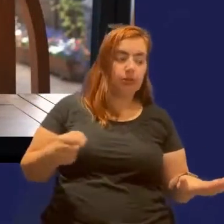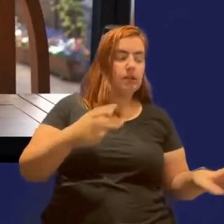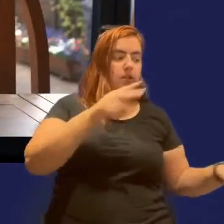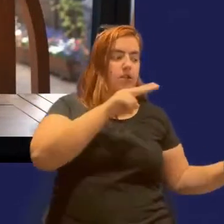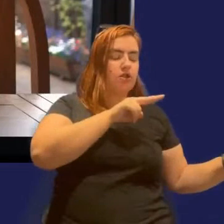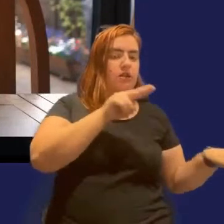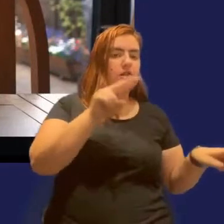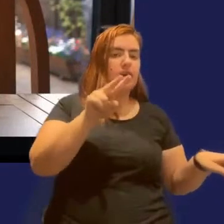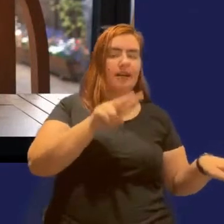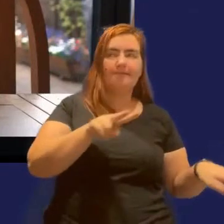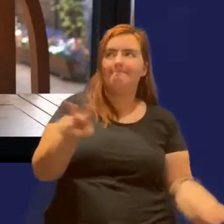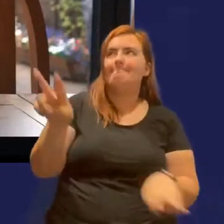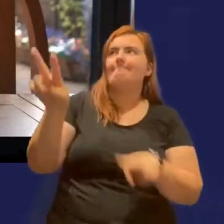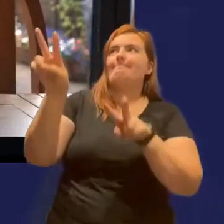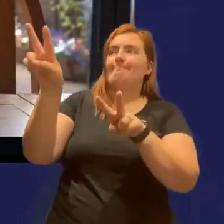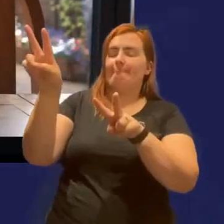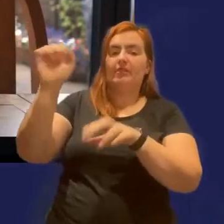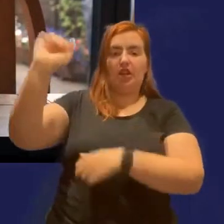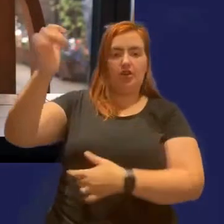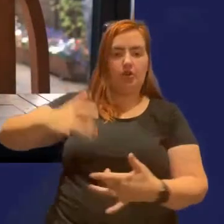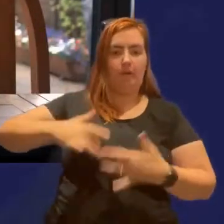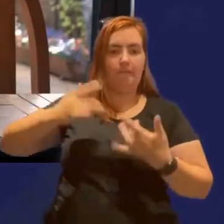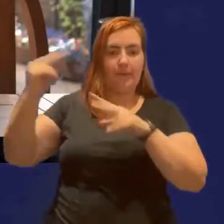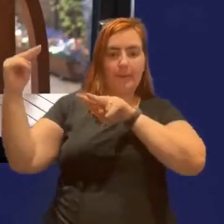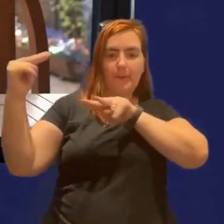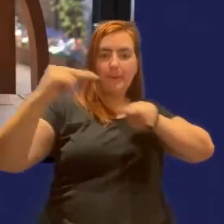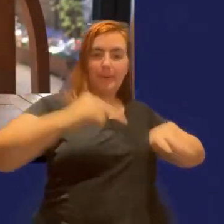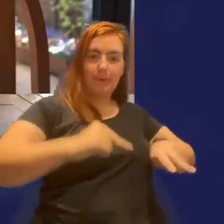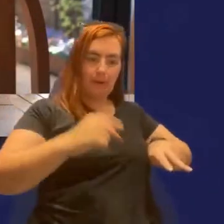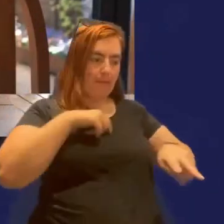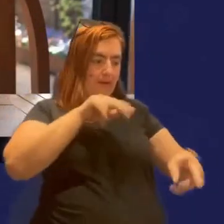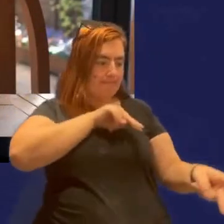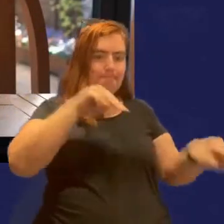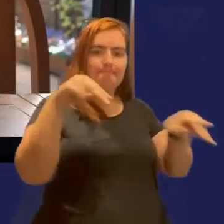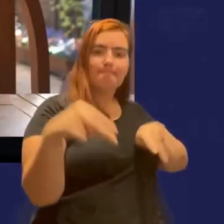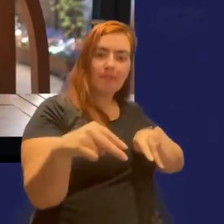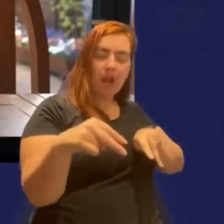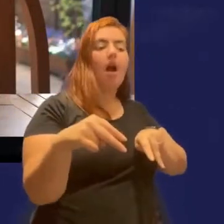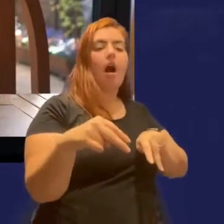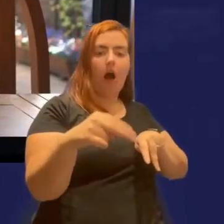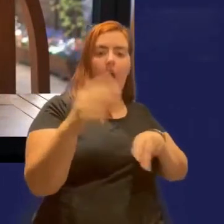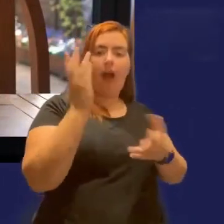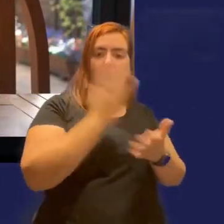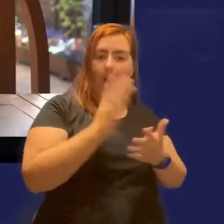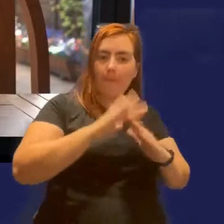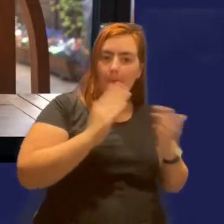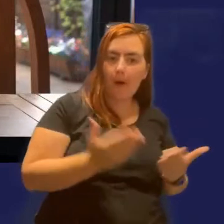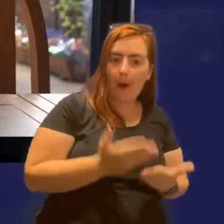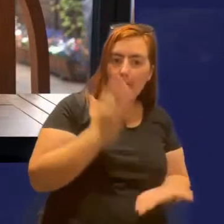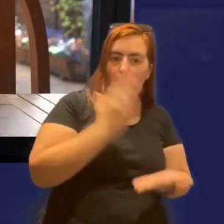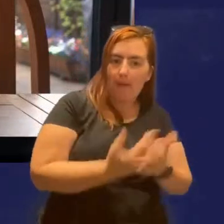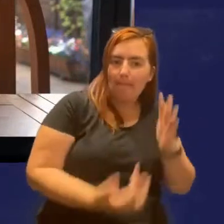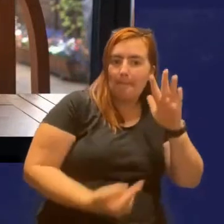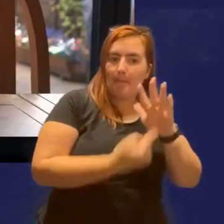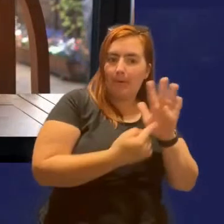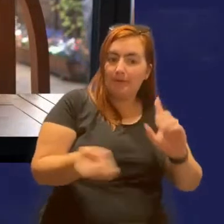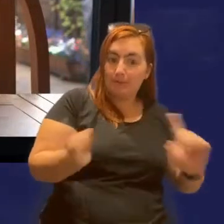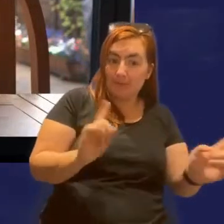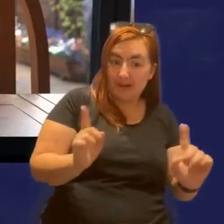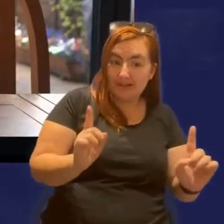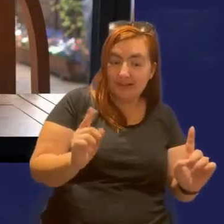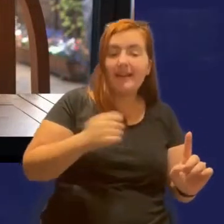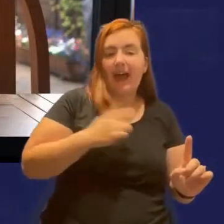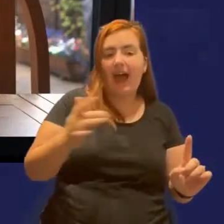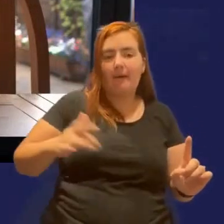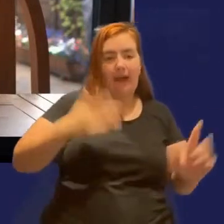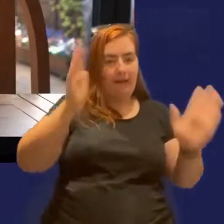through kingdom goggles, helping us to see what is truly important in this world and to orient our lives